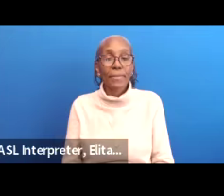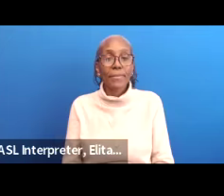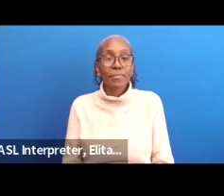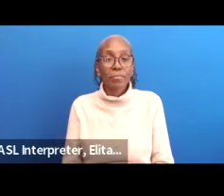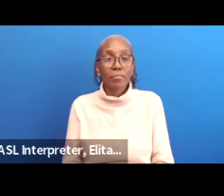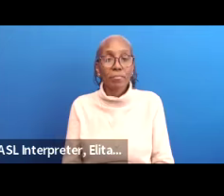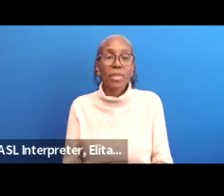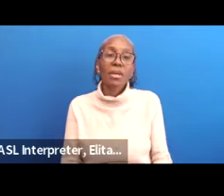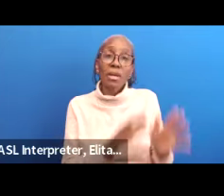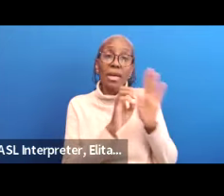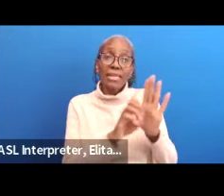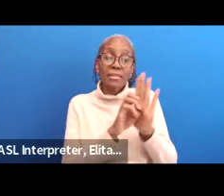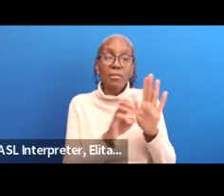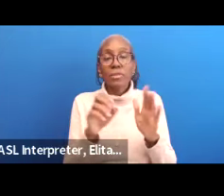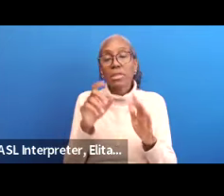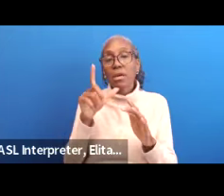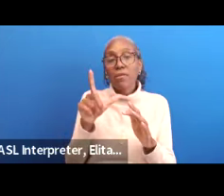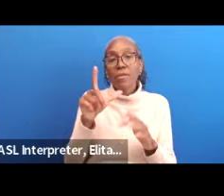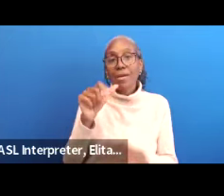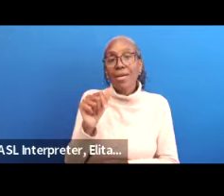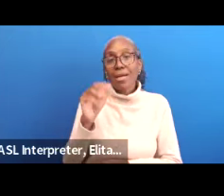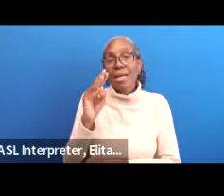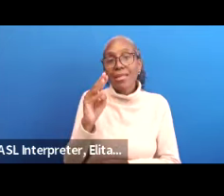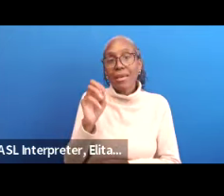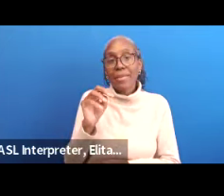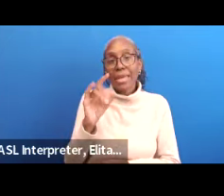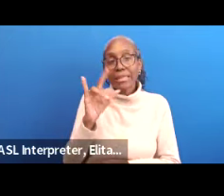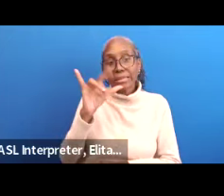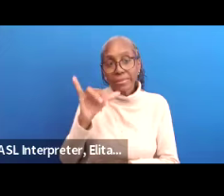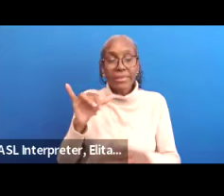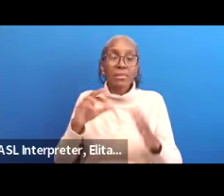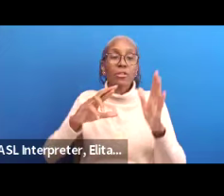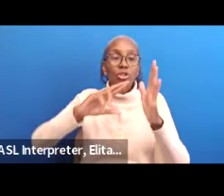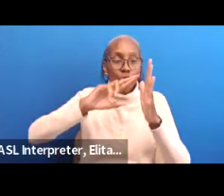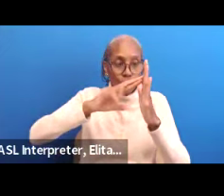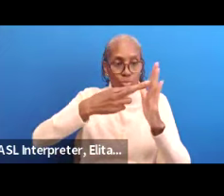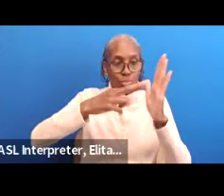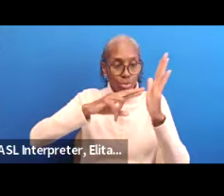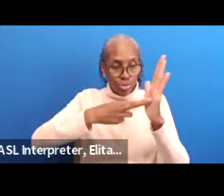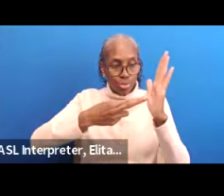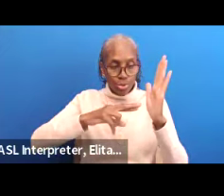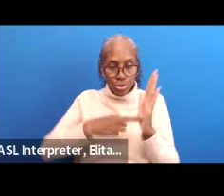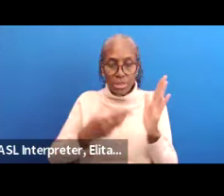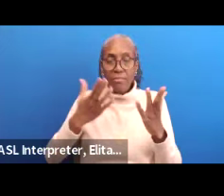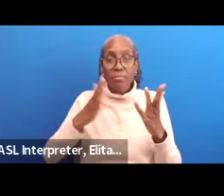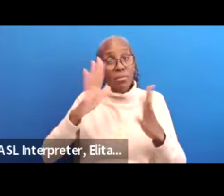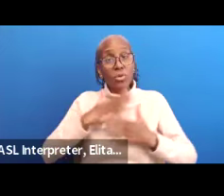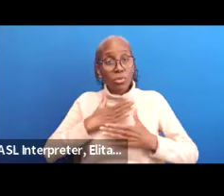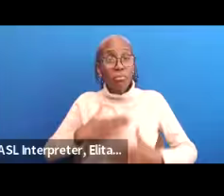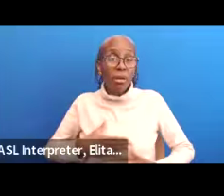So those were examples of a laminectomy and some of the screws that you may have in your